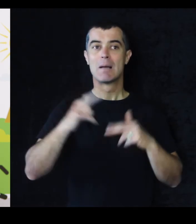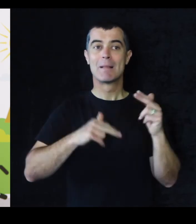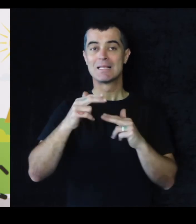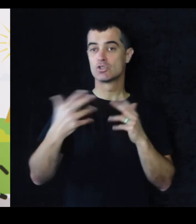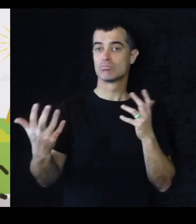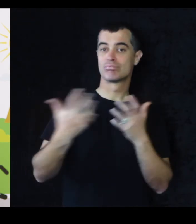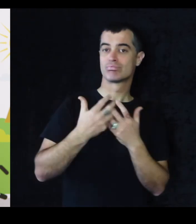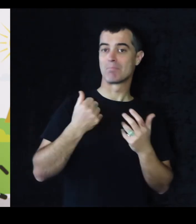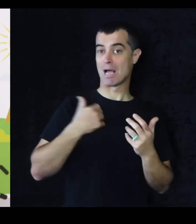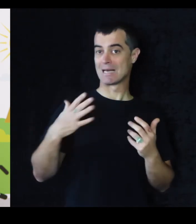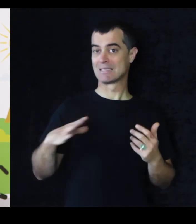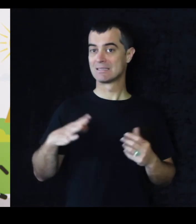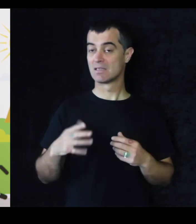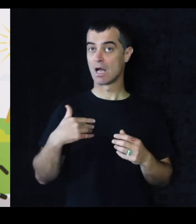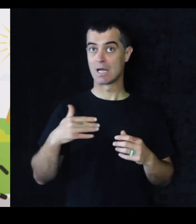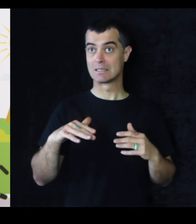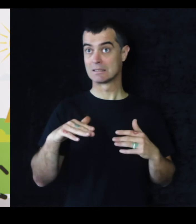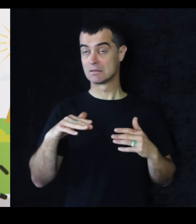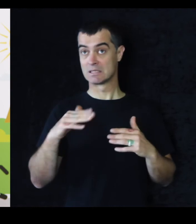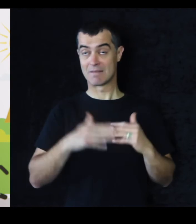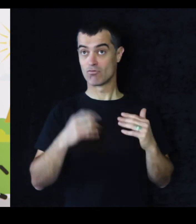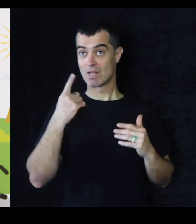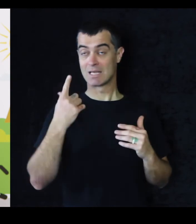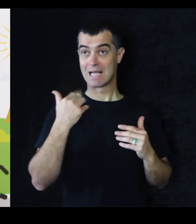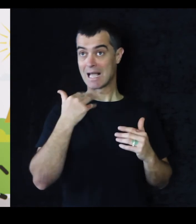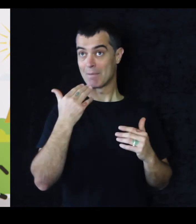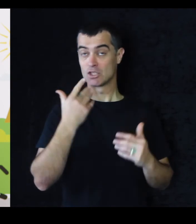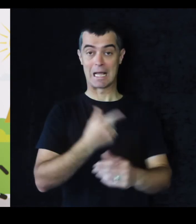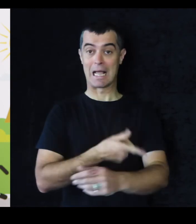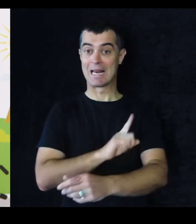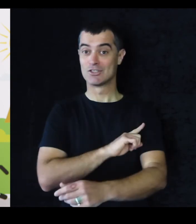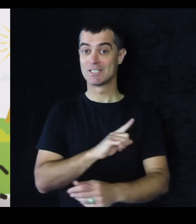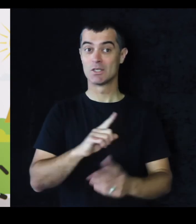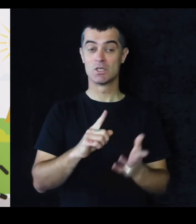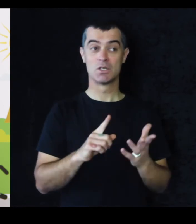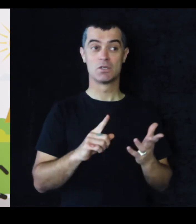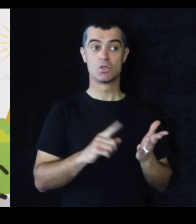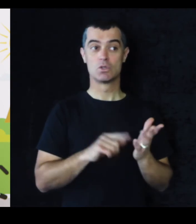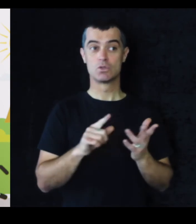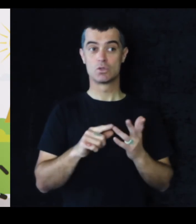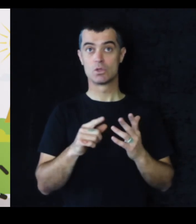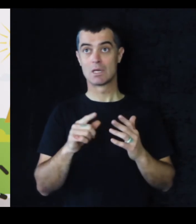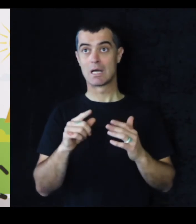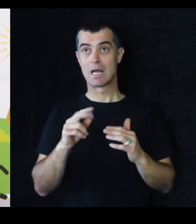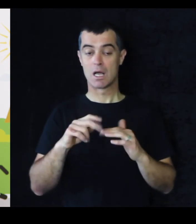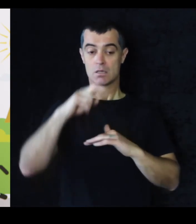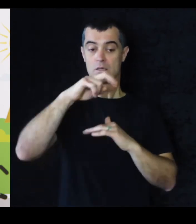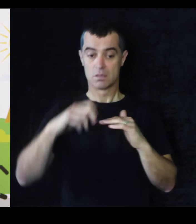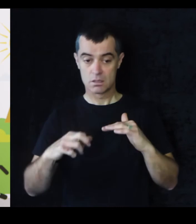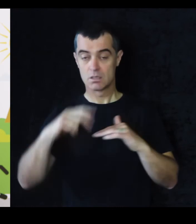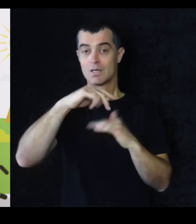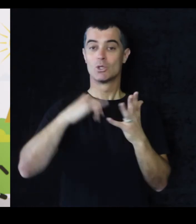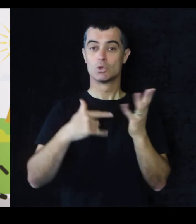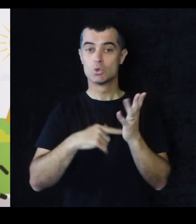my specifications, and I didn't realise how much energy it takes to be up and down stools